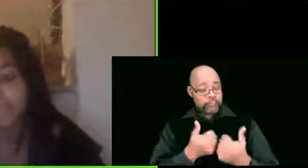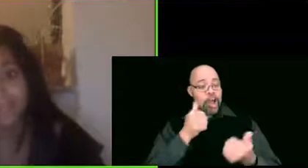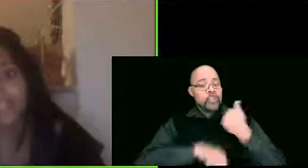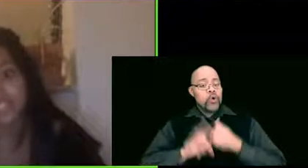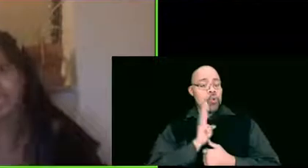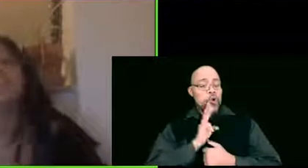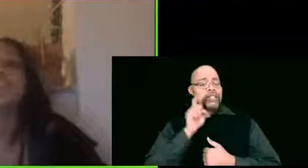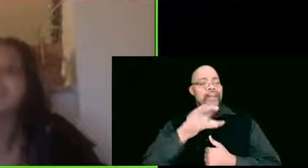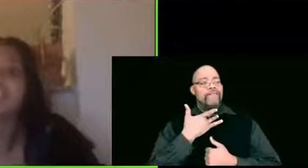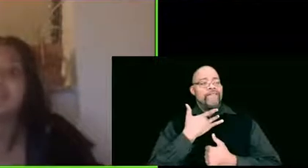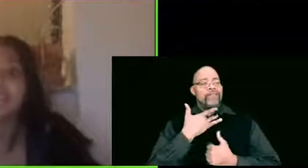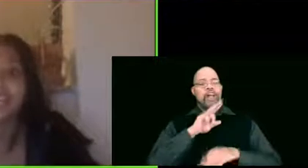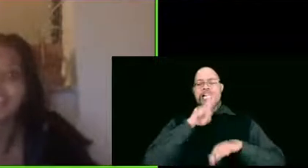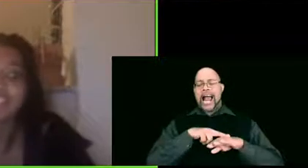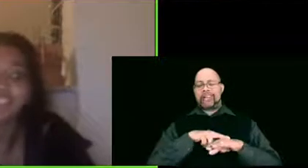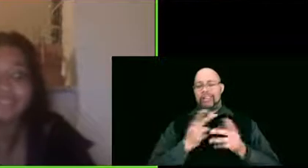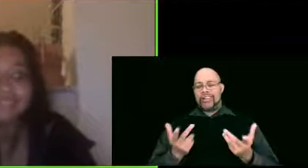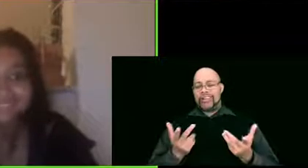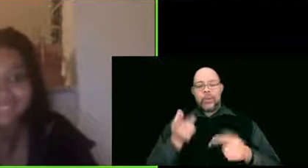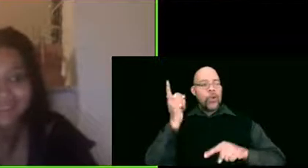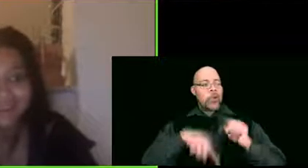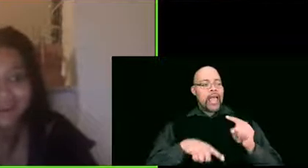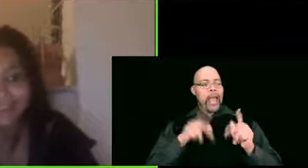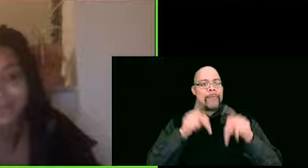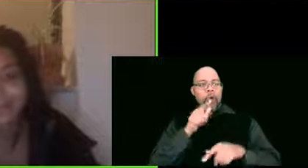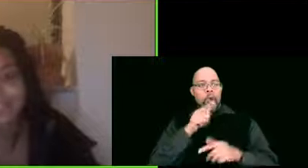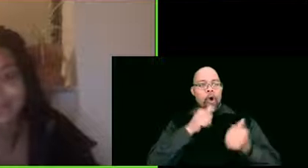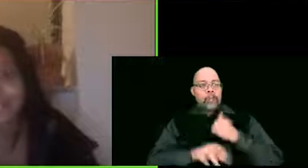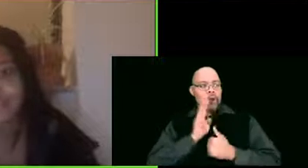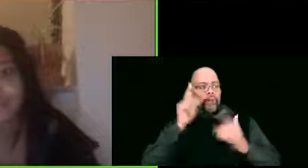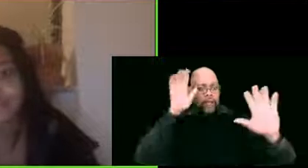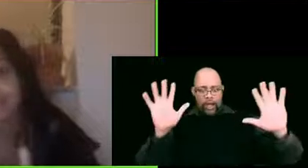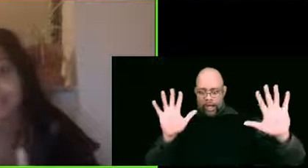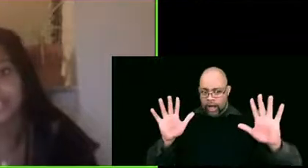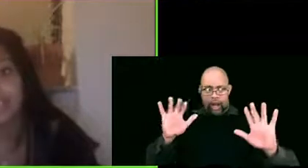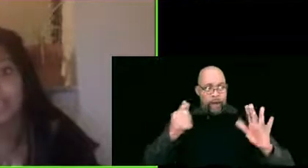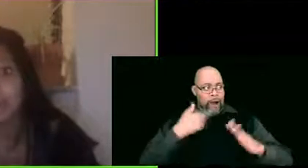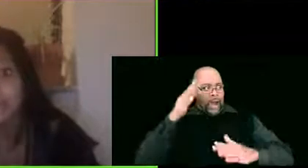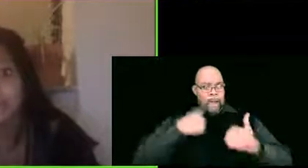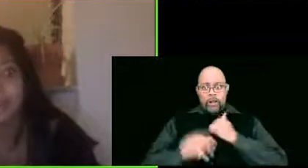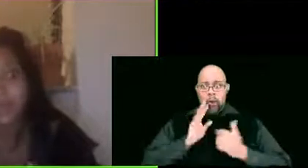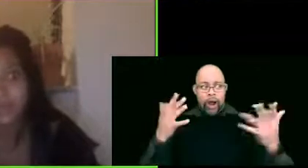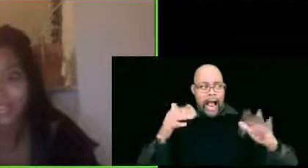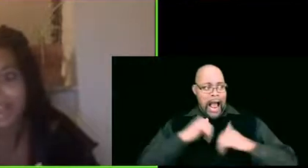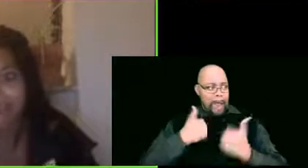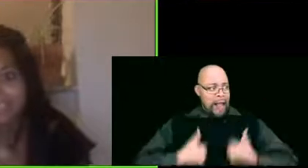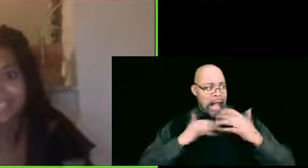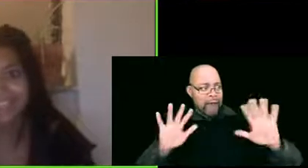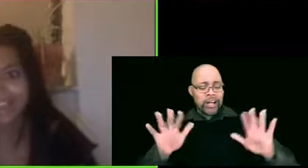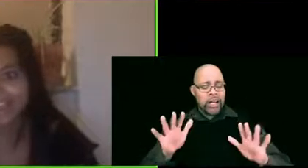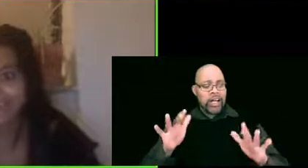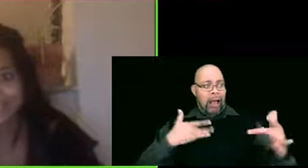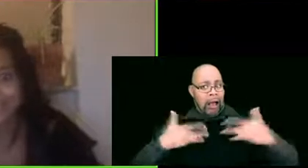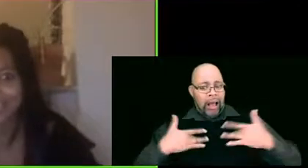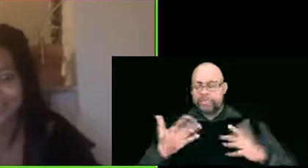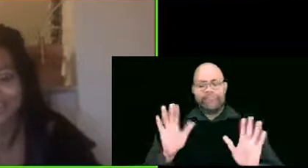that being underwater needs to feel second nature. You can't be somebody who is underwater thinking the entire time, oh my God, I'm underwater. How am I going to